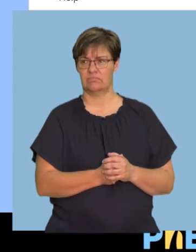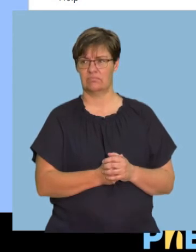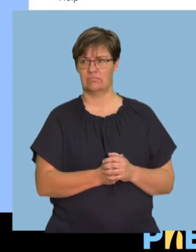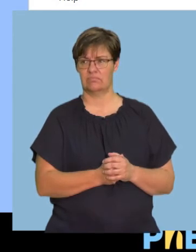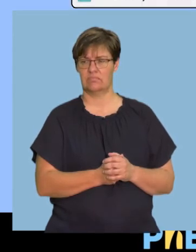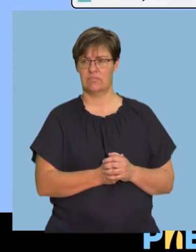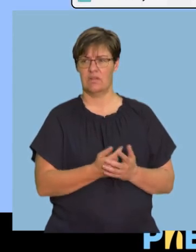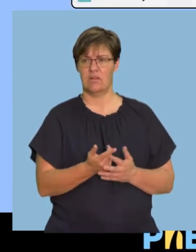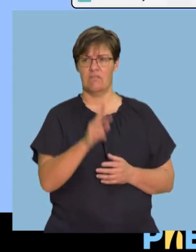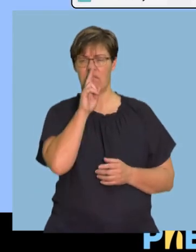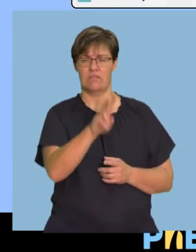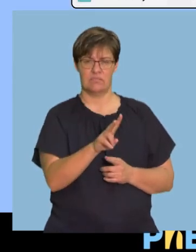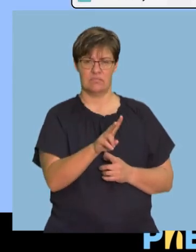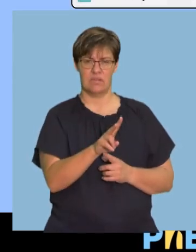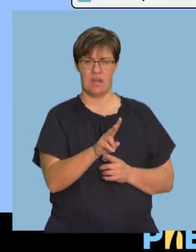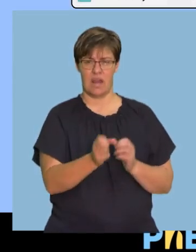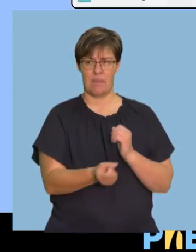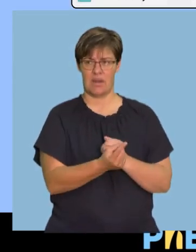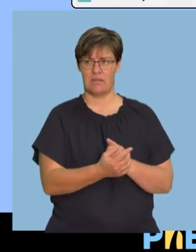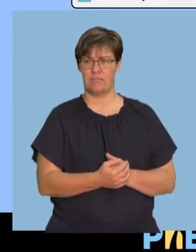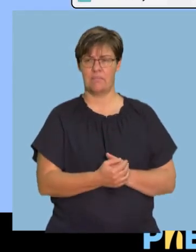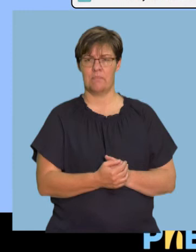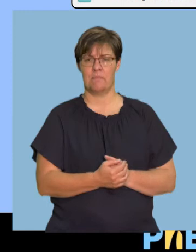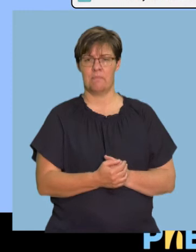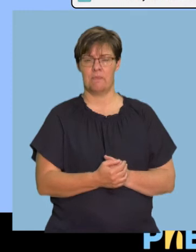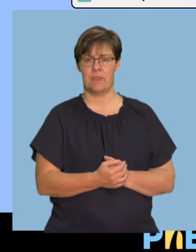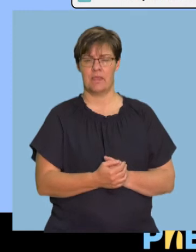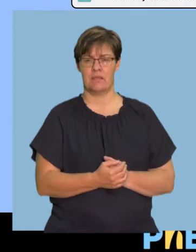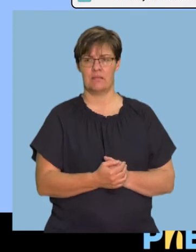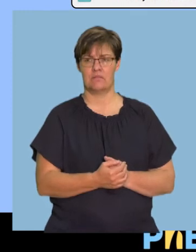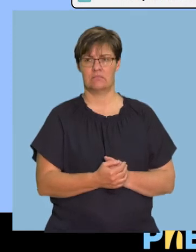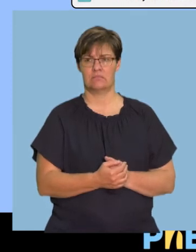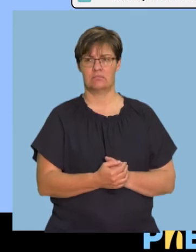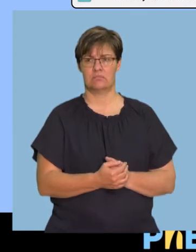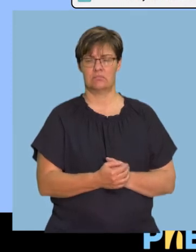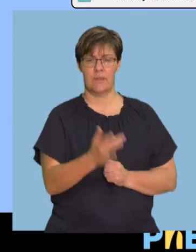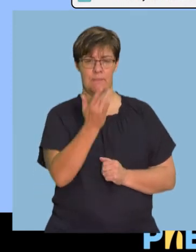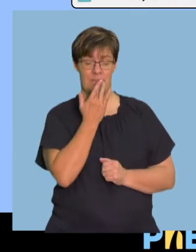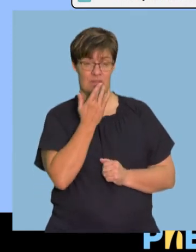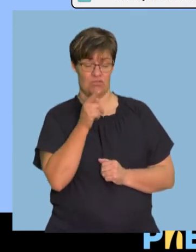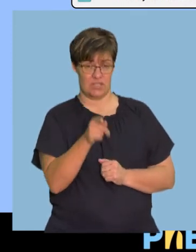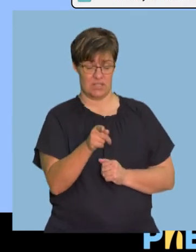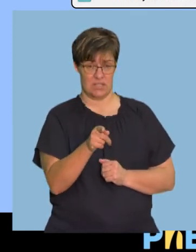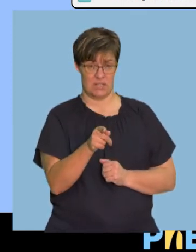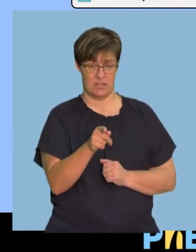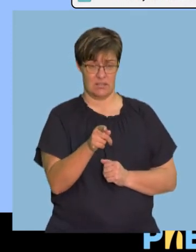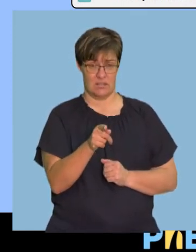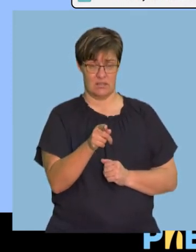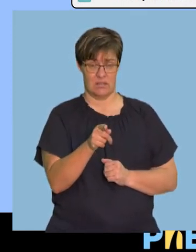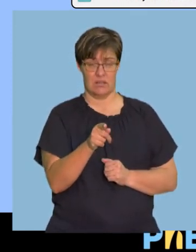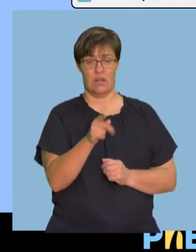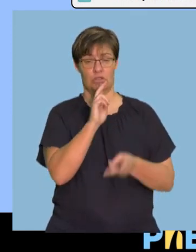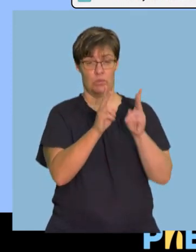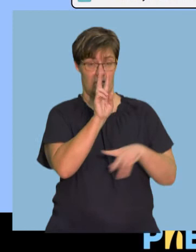Okay. Now, if this is the case, right? Okay. We have got our battery that has got a